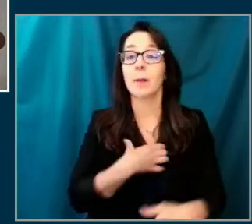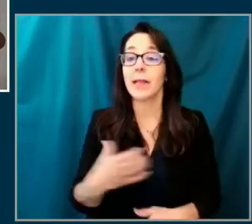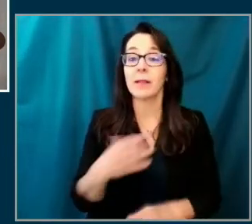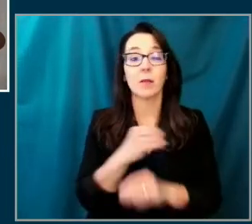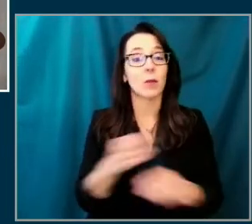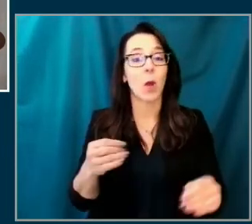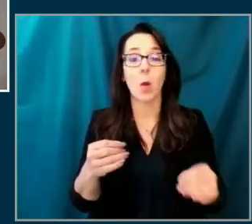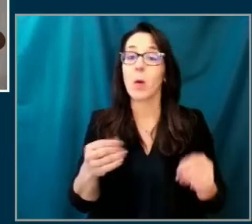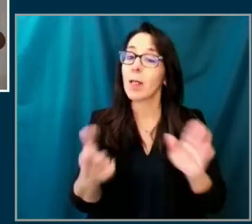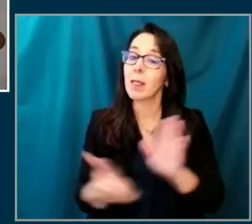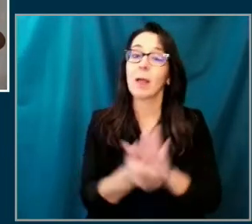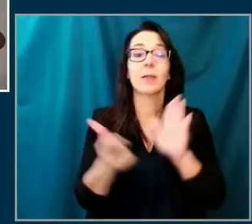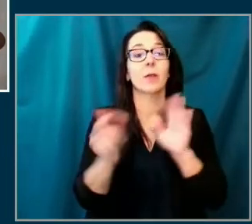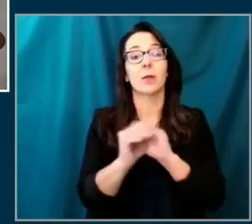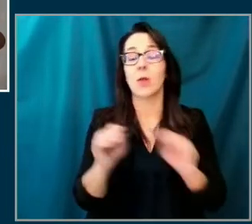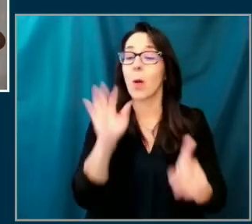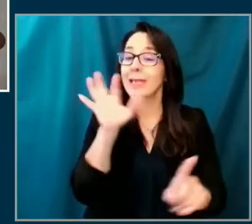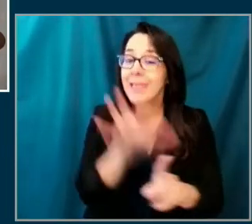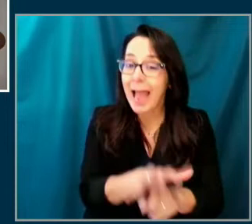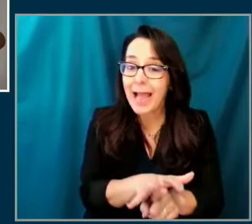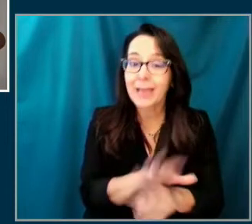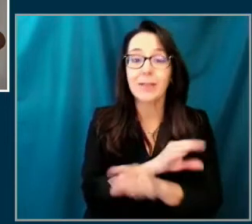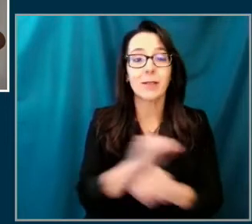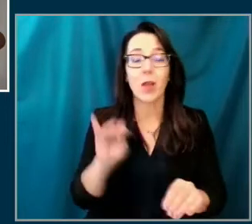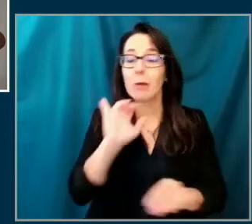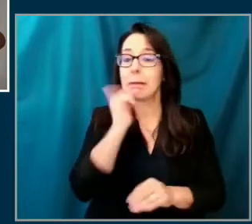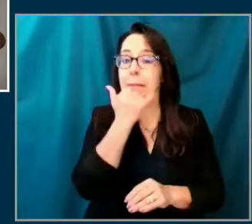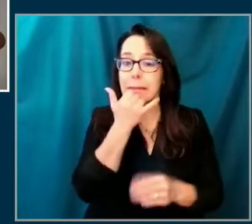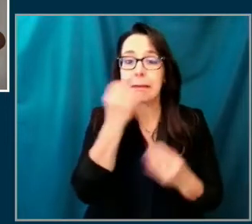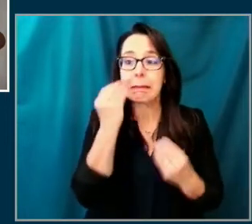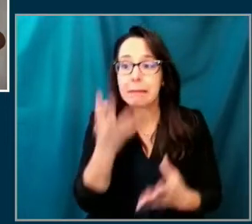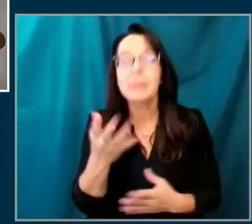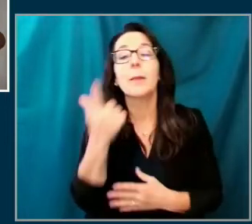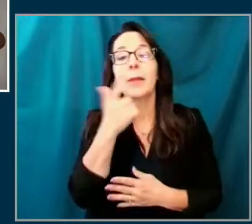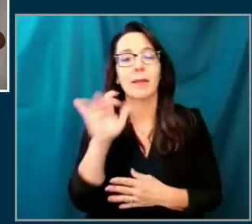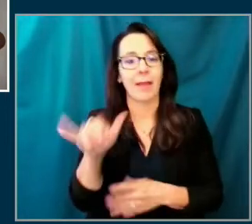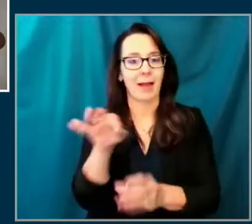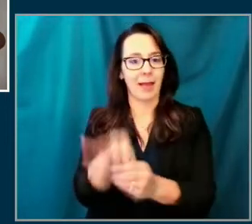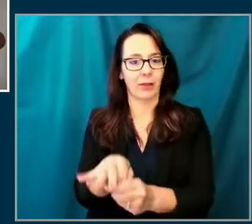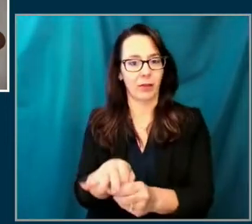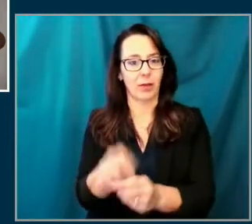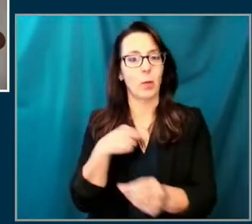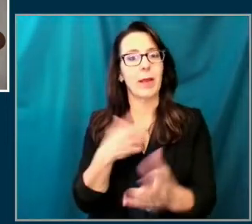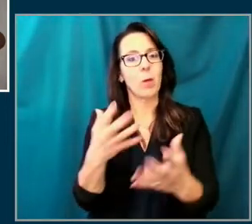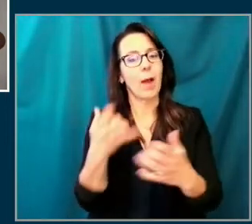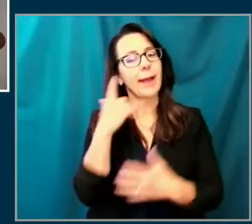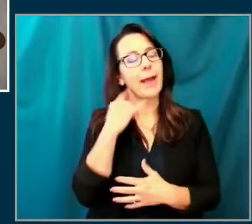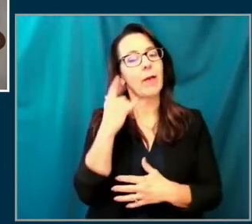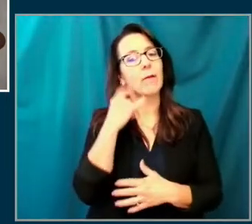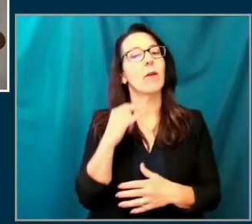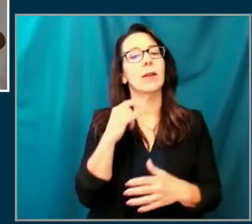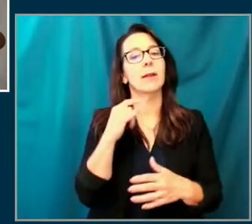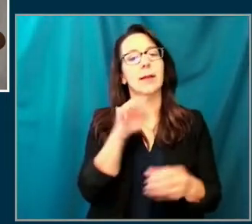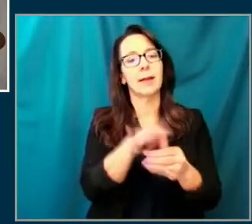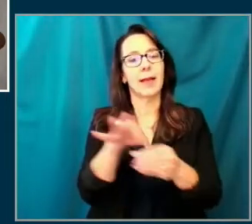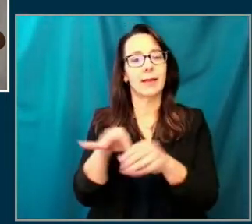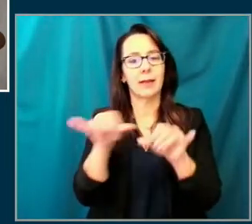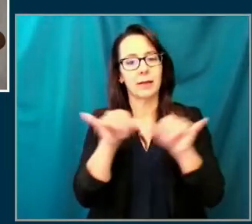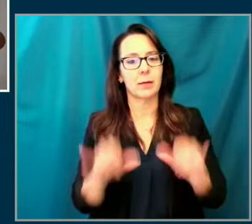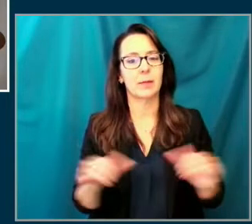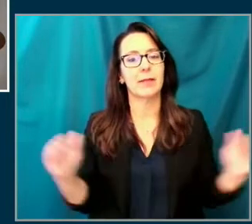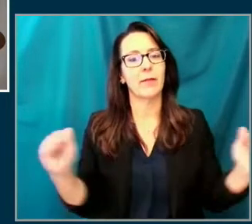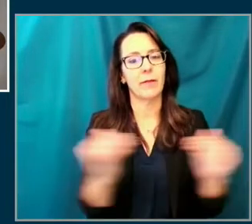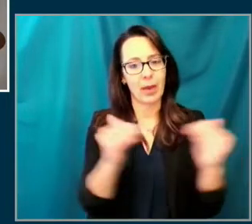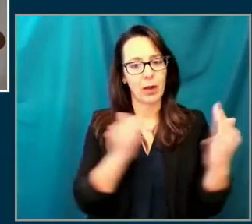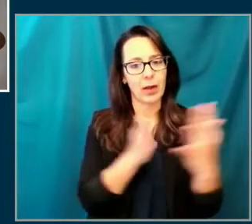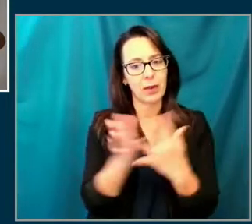a result of that election. And so we're continuing to work to make sure that California's election system is fair and just and transparent. But